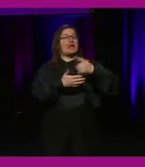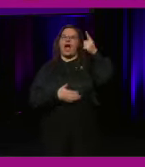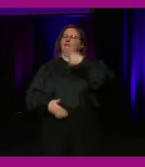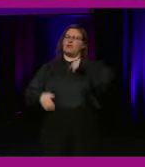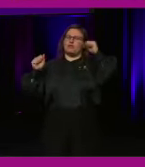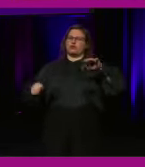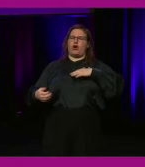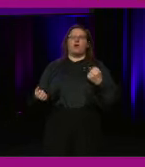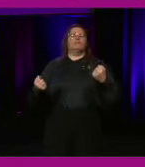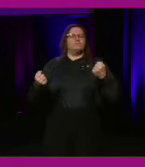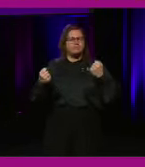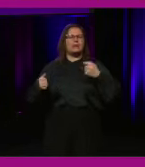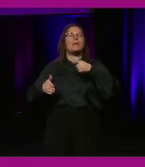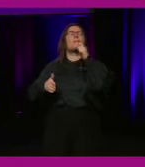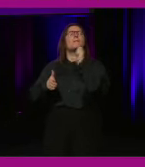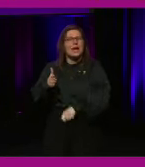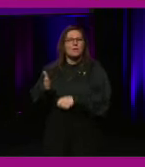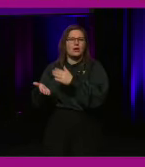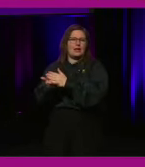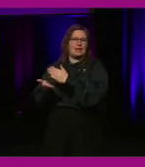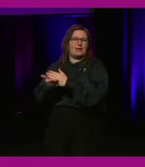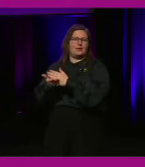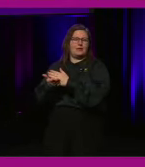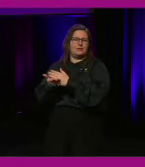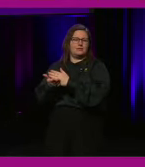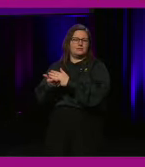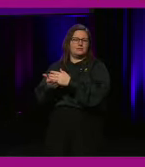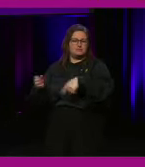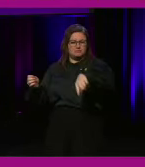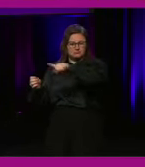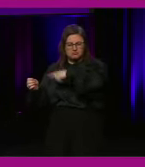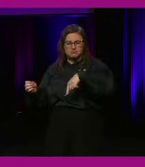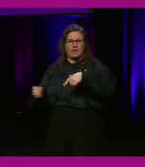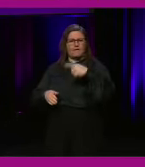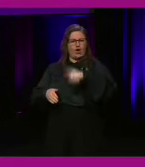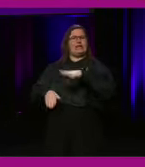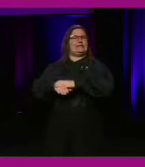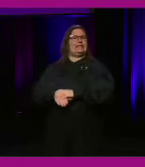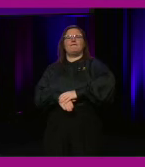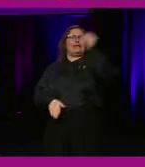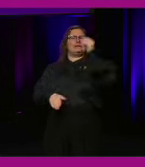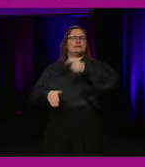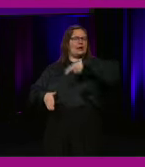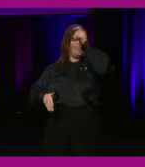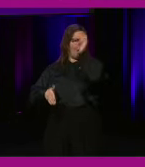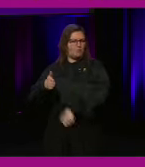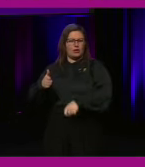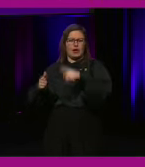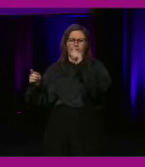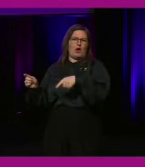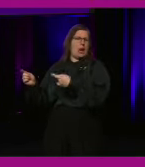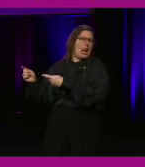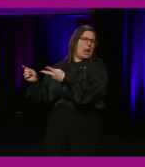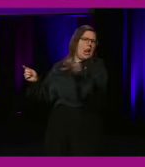have stronger citizen rights for elderly, for Swedish citizens, for la la la la la